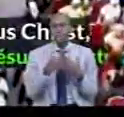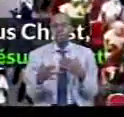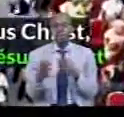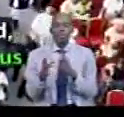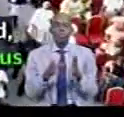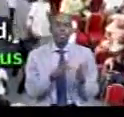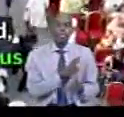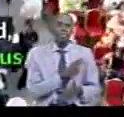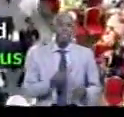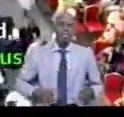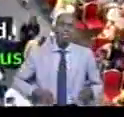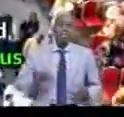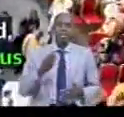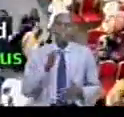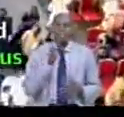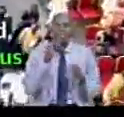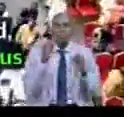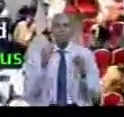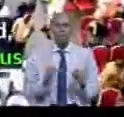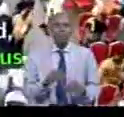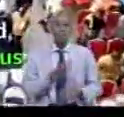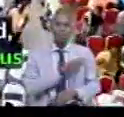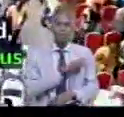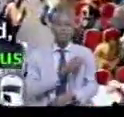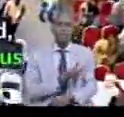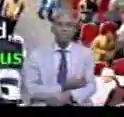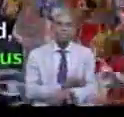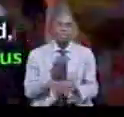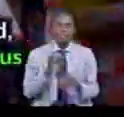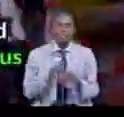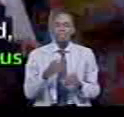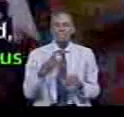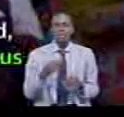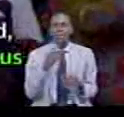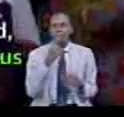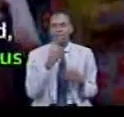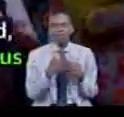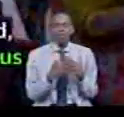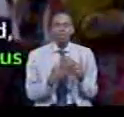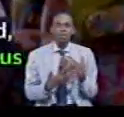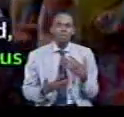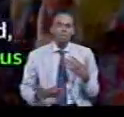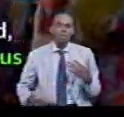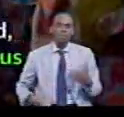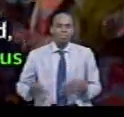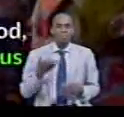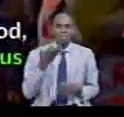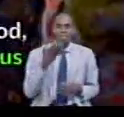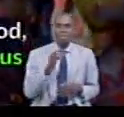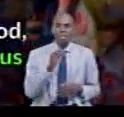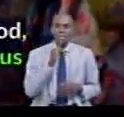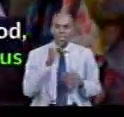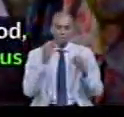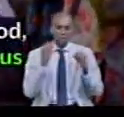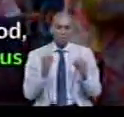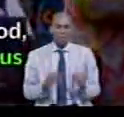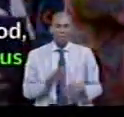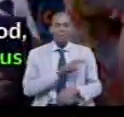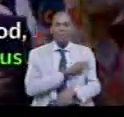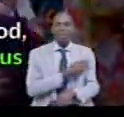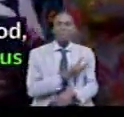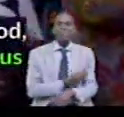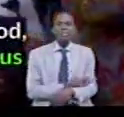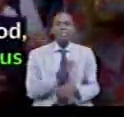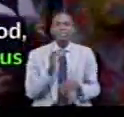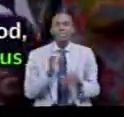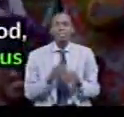of Jesus Christ. There is power mighty in the blood. Oh, in the blood.